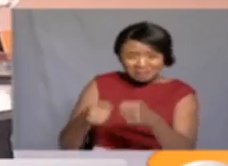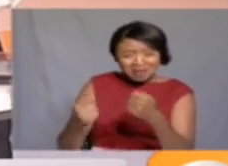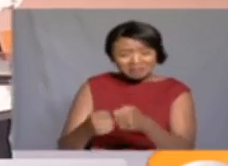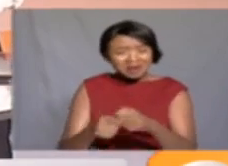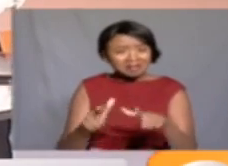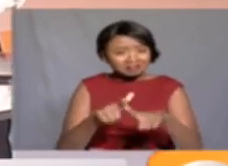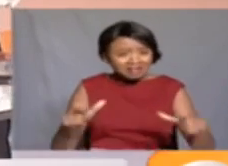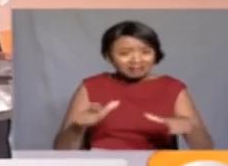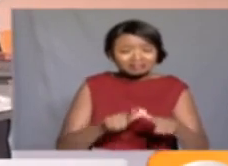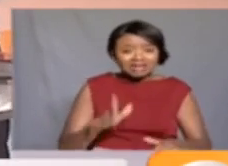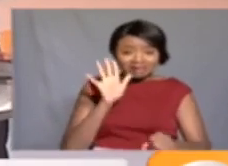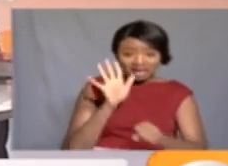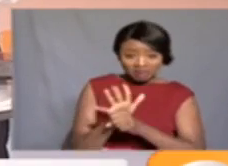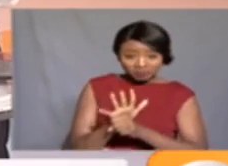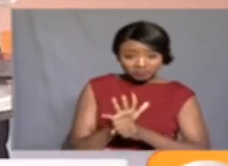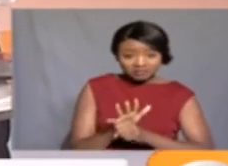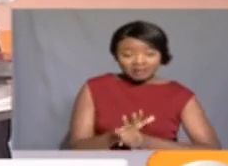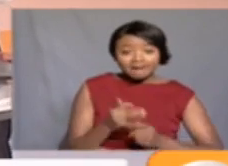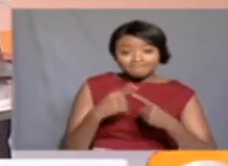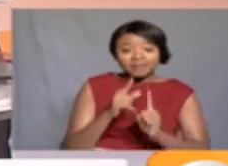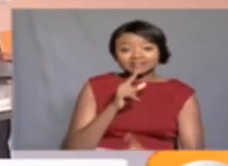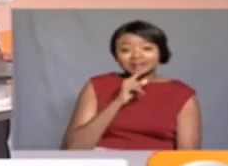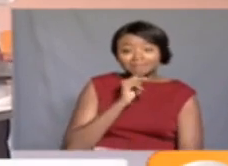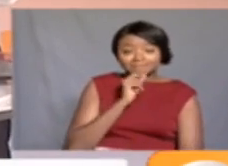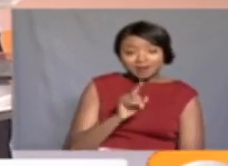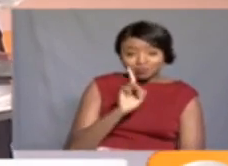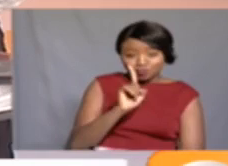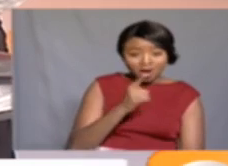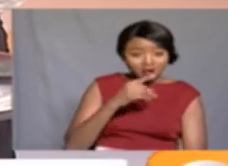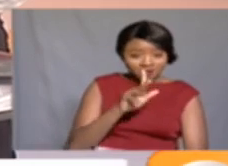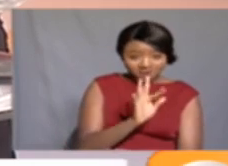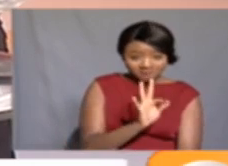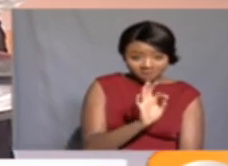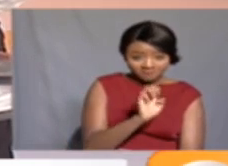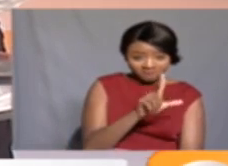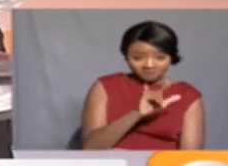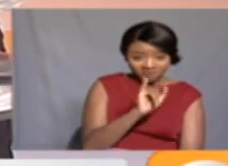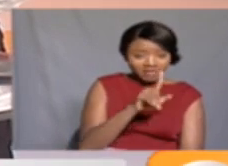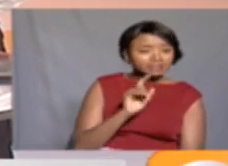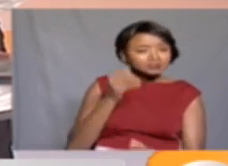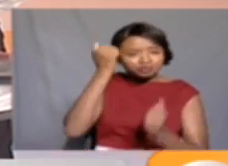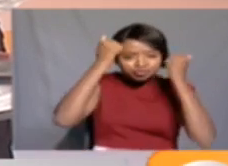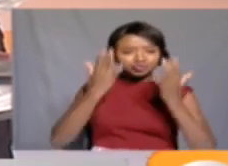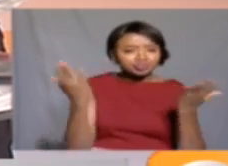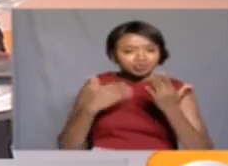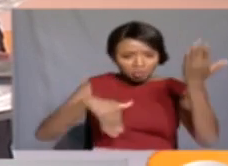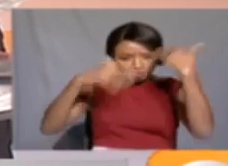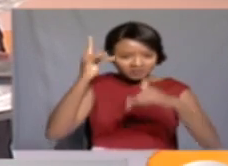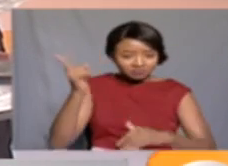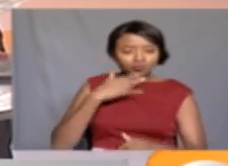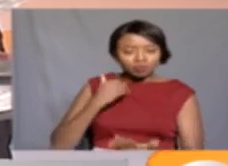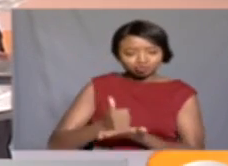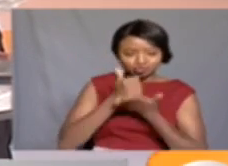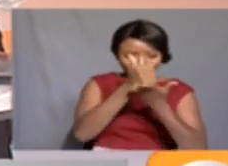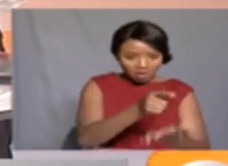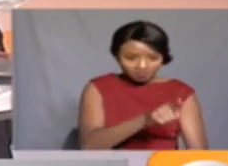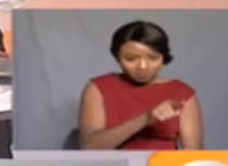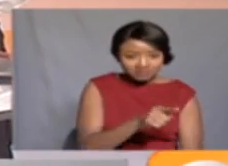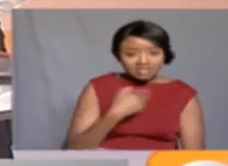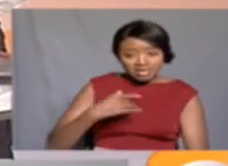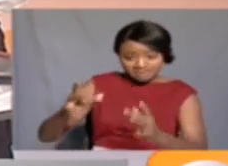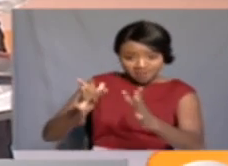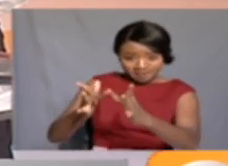That's right. Felix Otieno, a Master's of Science student at the University of Nairobi, wants to help. He wrote to us